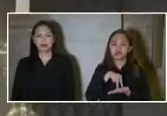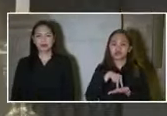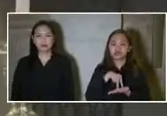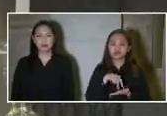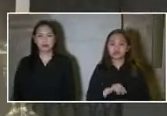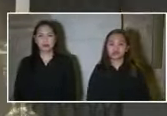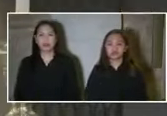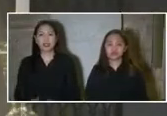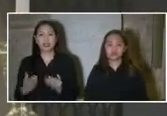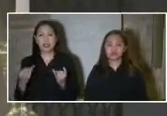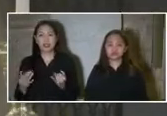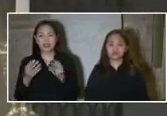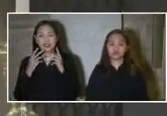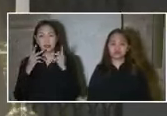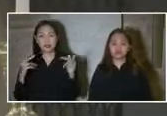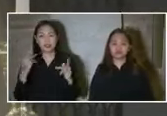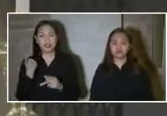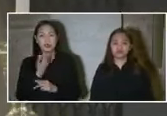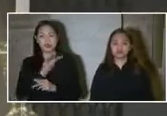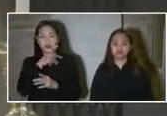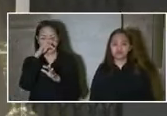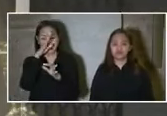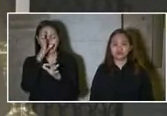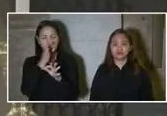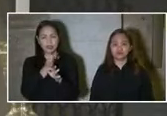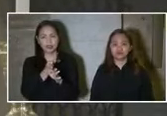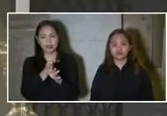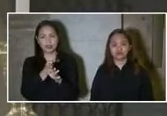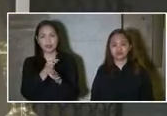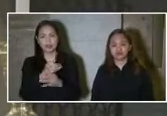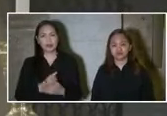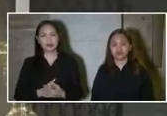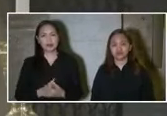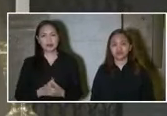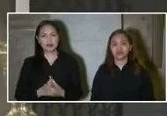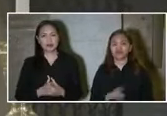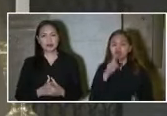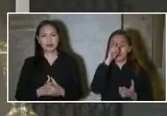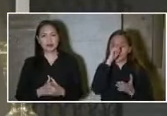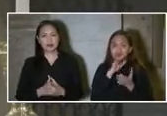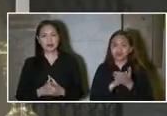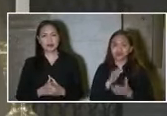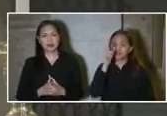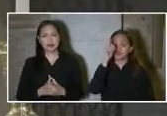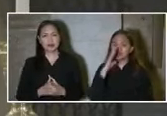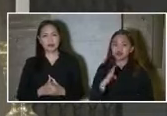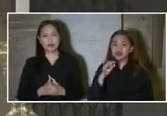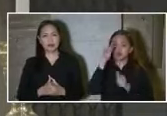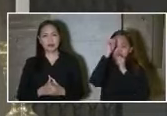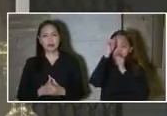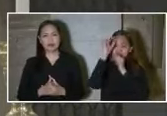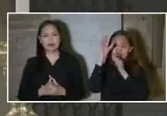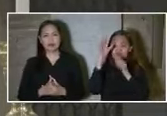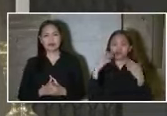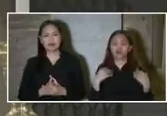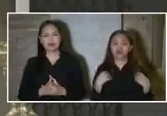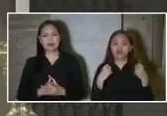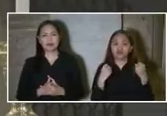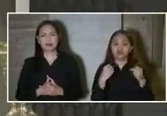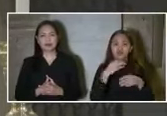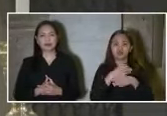Let us now profess our faith. I believe in God,